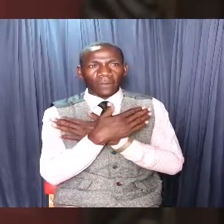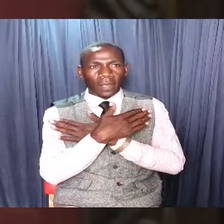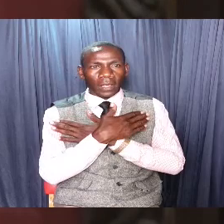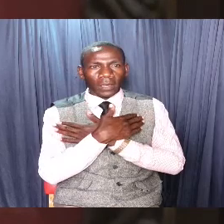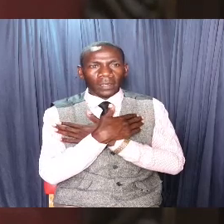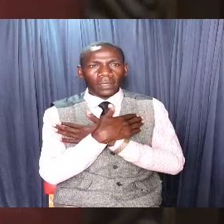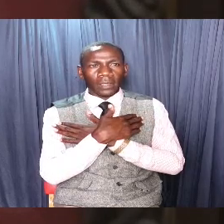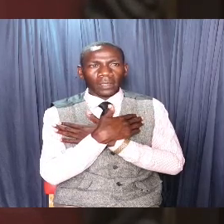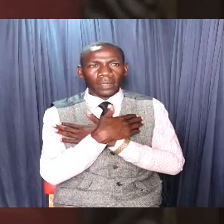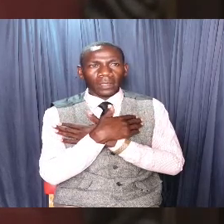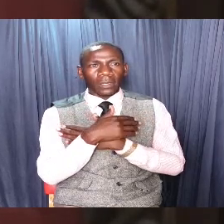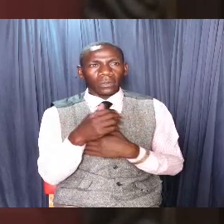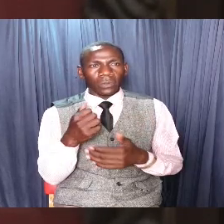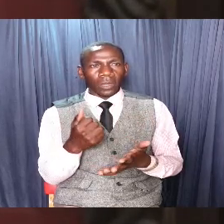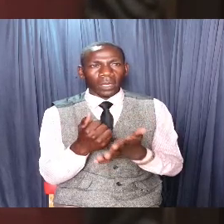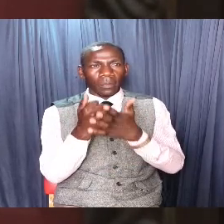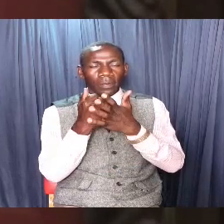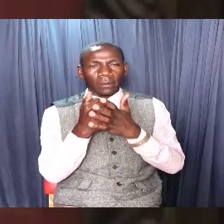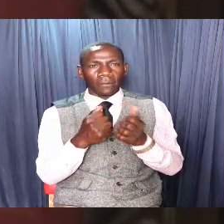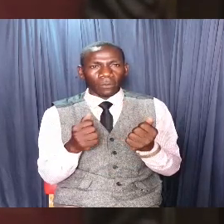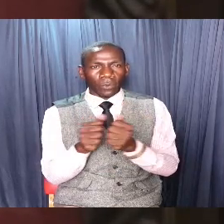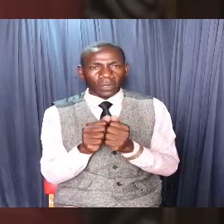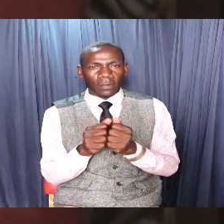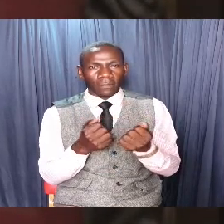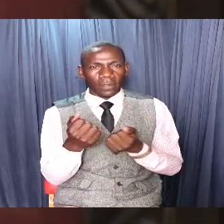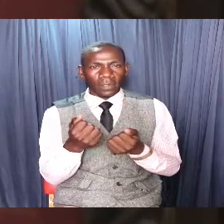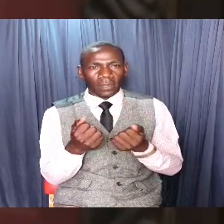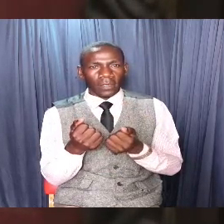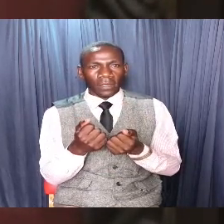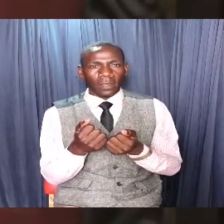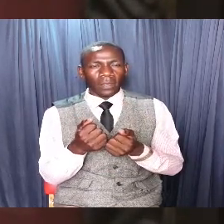his friend Yoshafat amsaidie vita. To help him in the war.